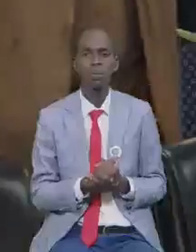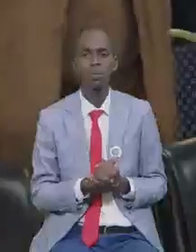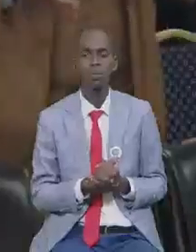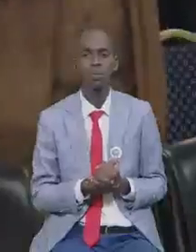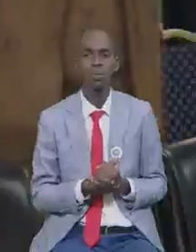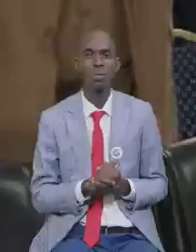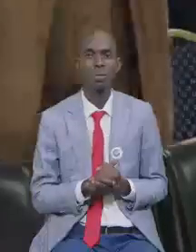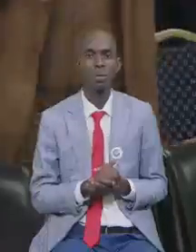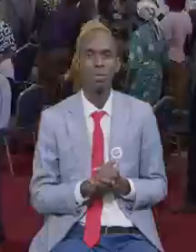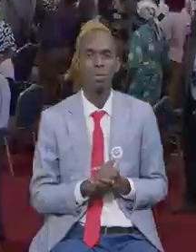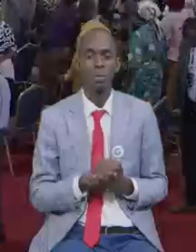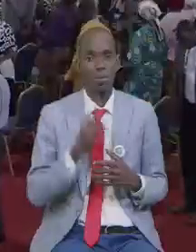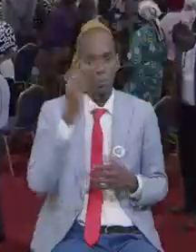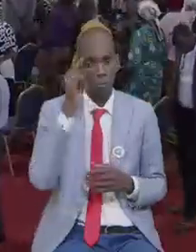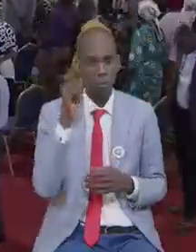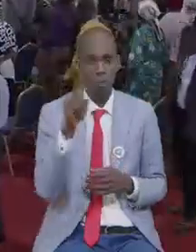for you